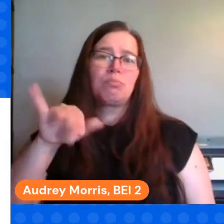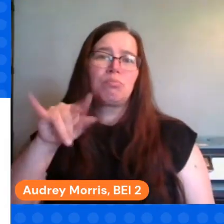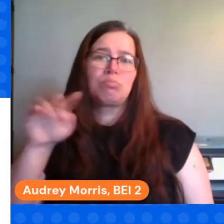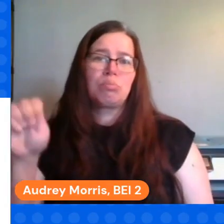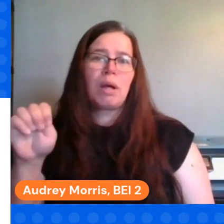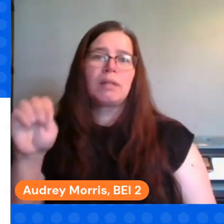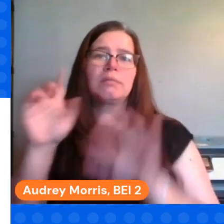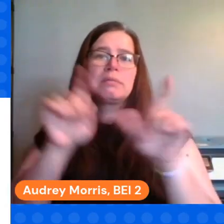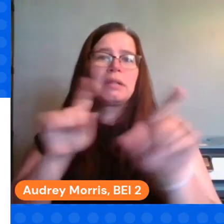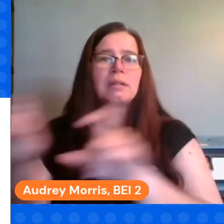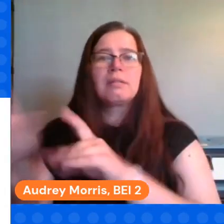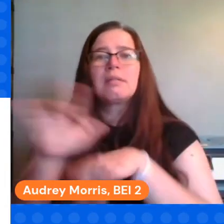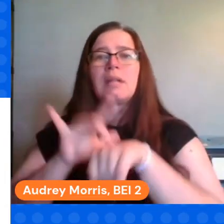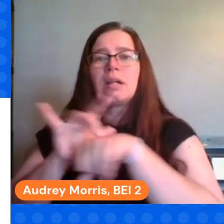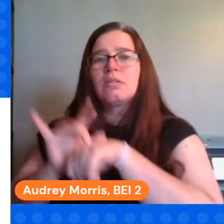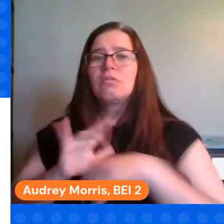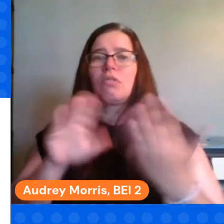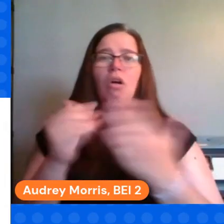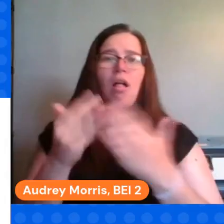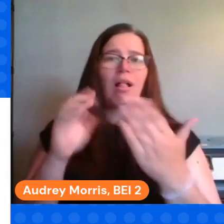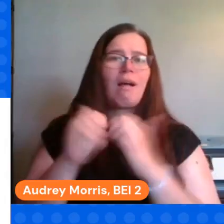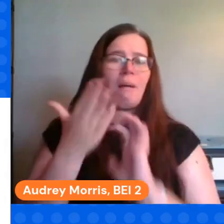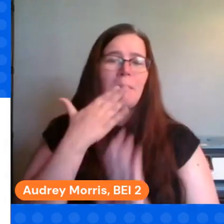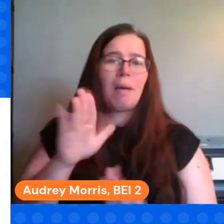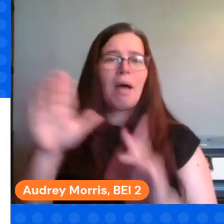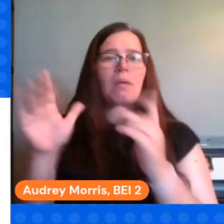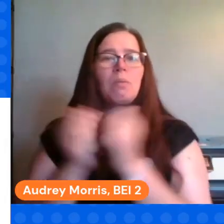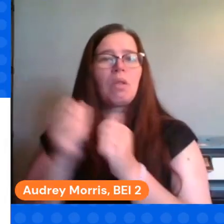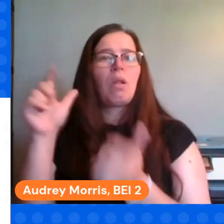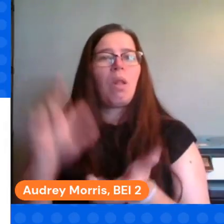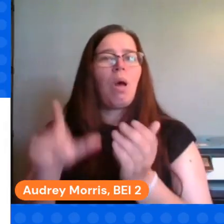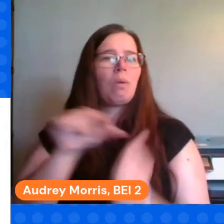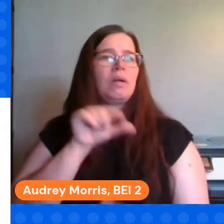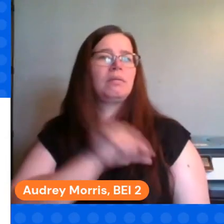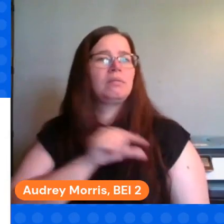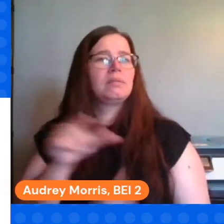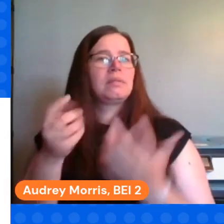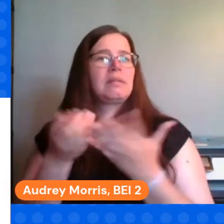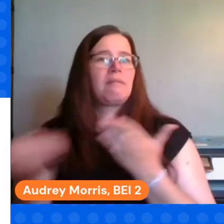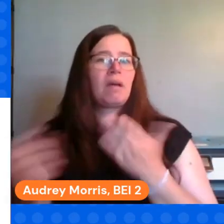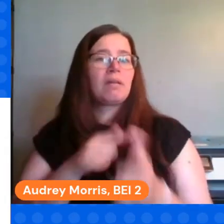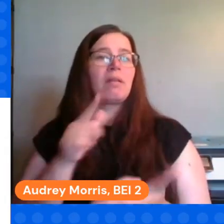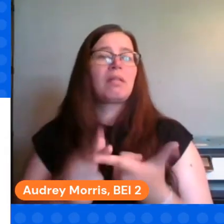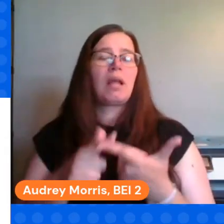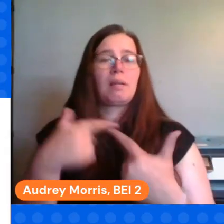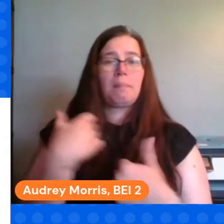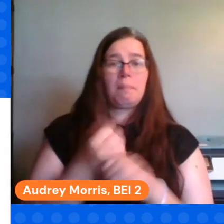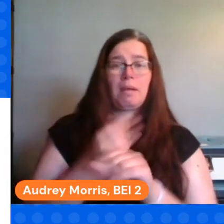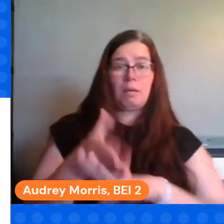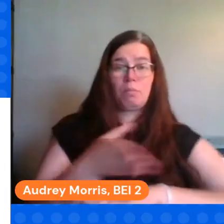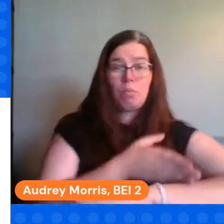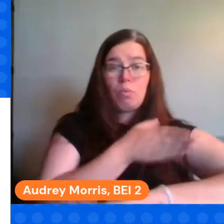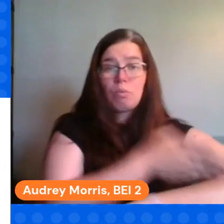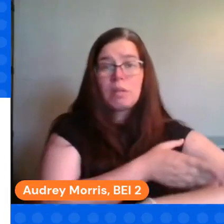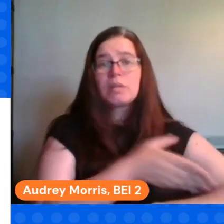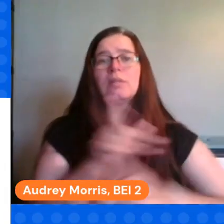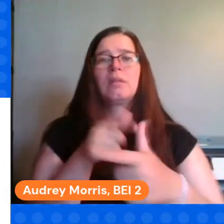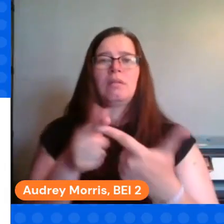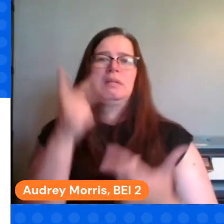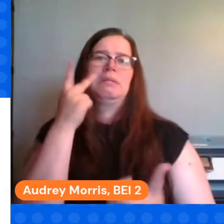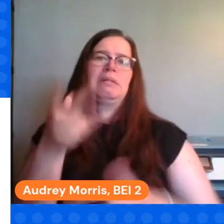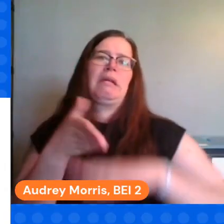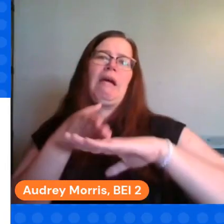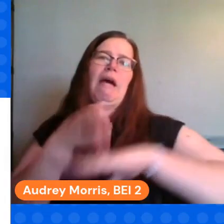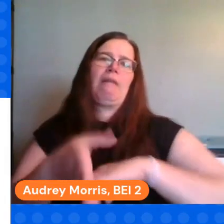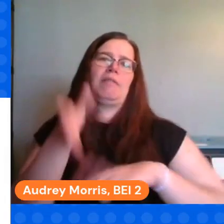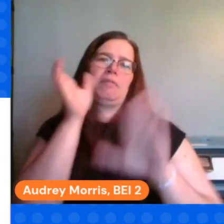how bad performance could be on a lower end device. And then after making all of our performance improvements in this area, you can see the after video down below.